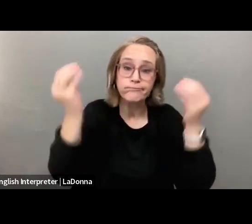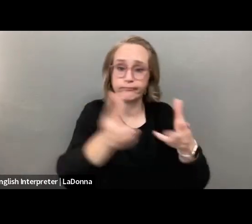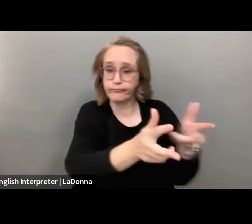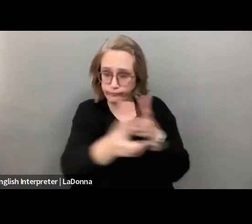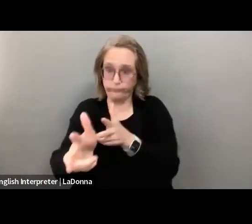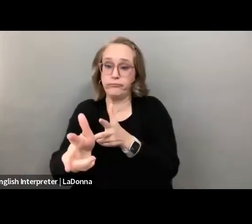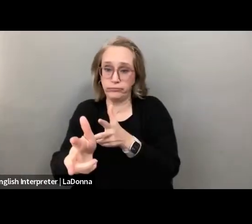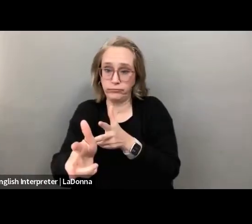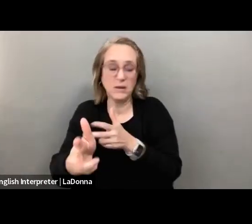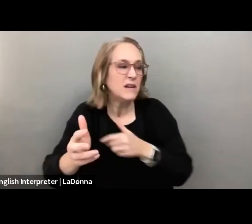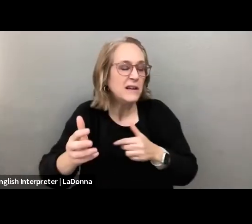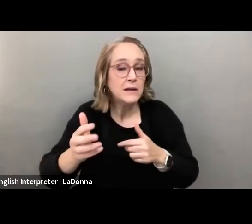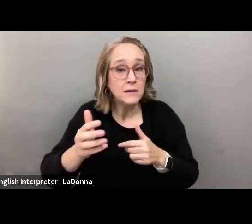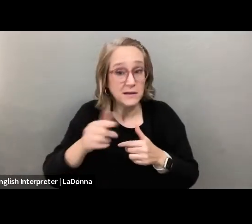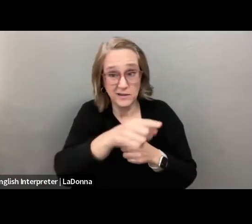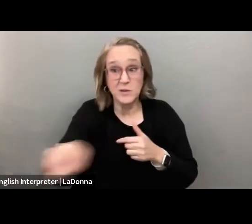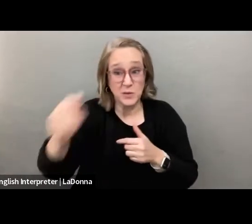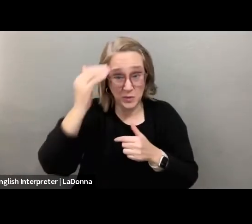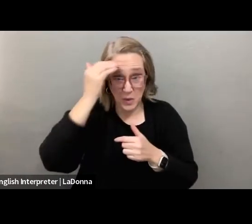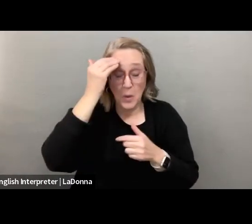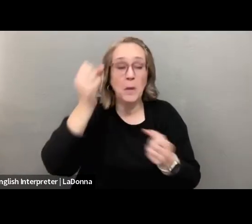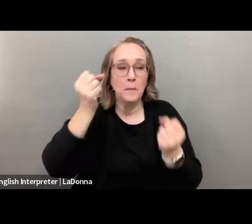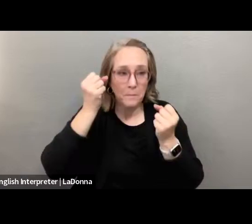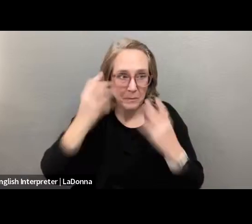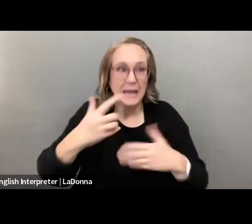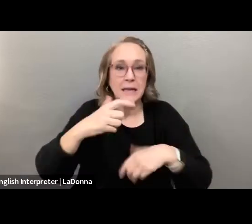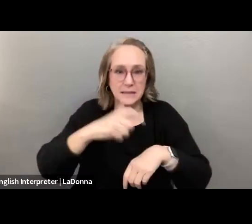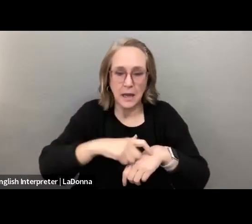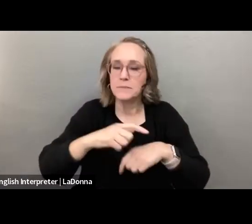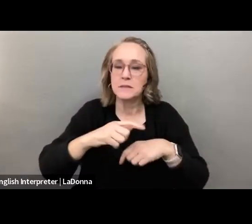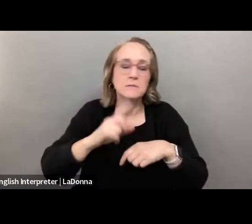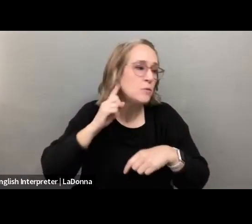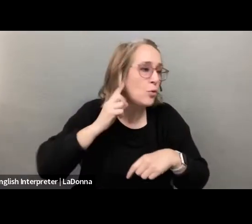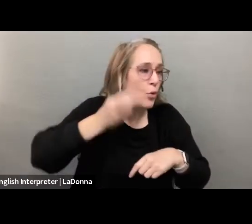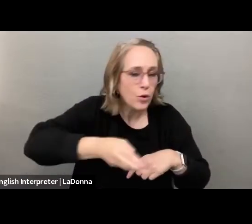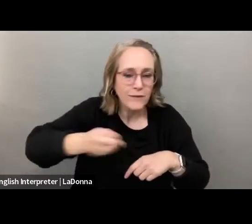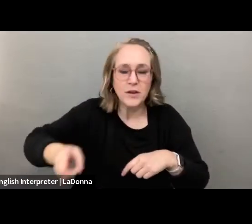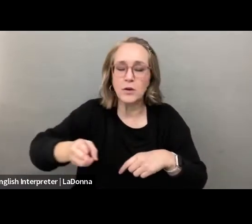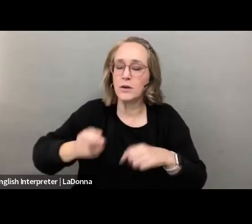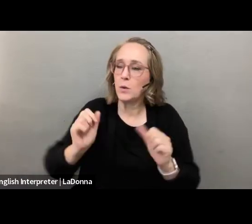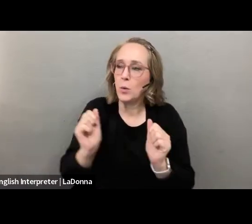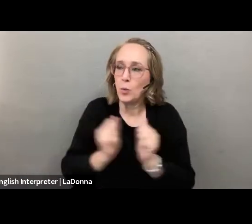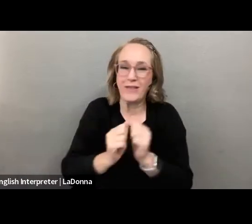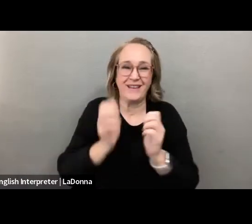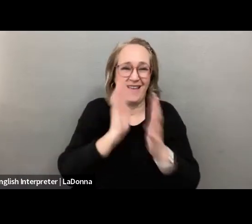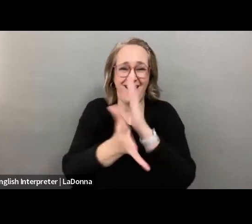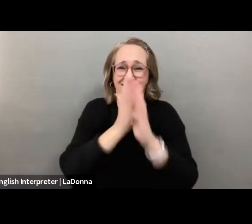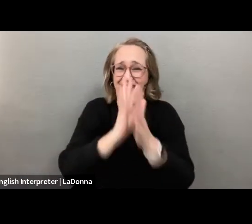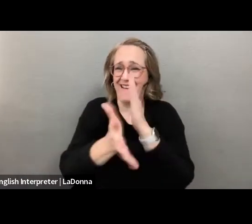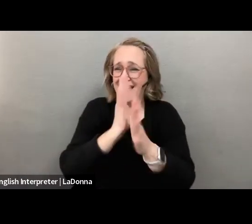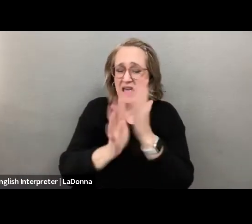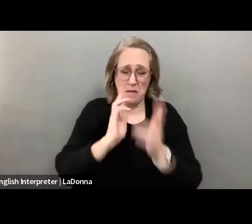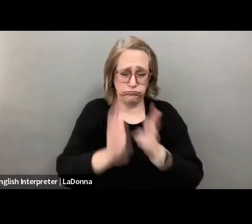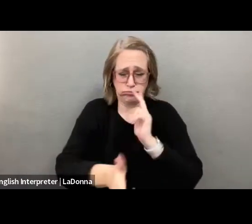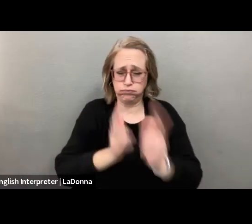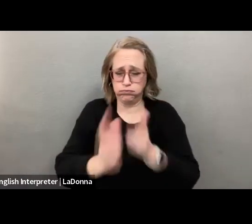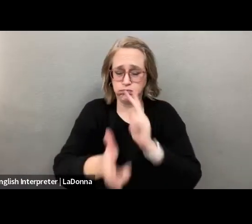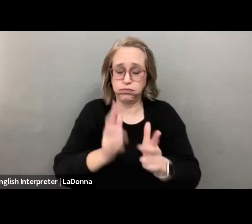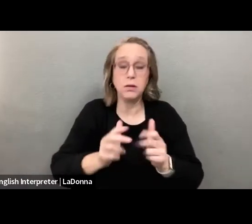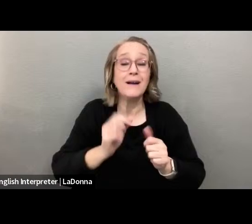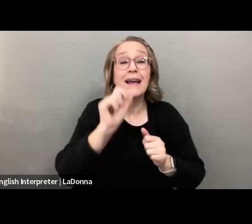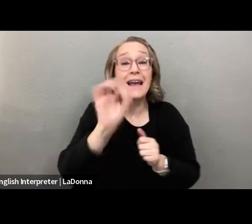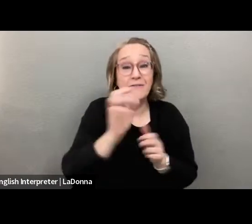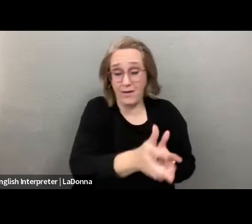that traffic going by makes it almost impossible for us to communicate with an officer or to follow